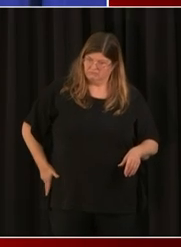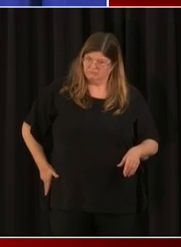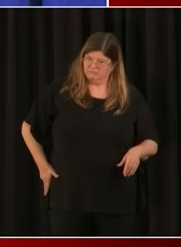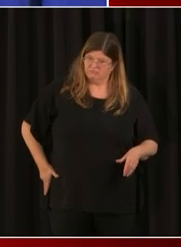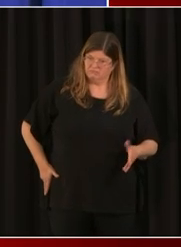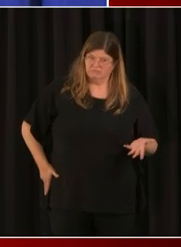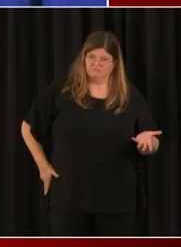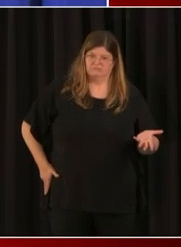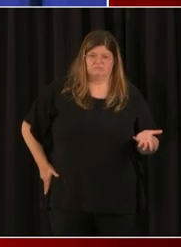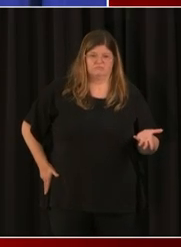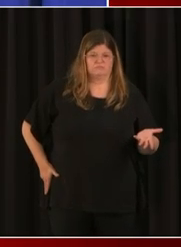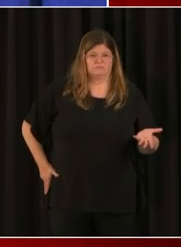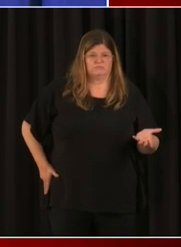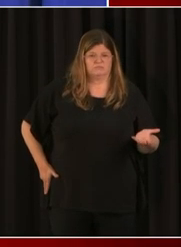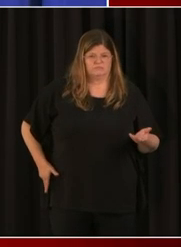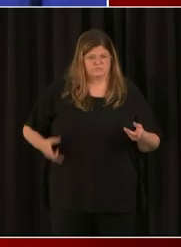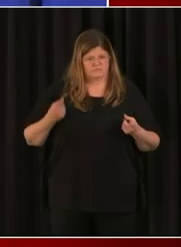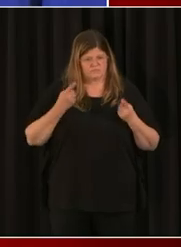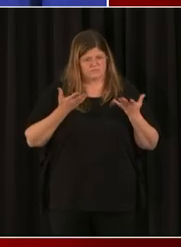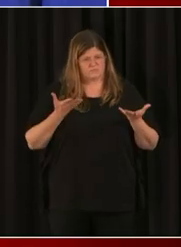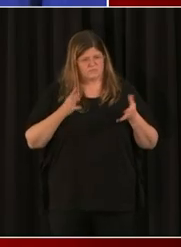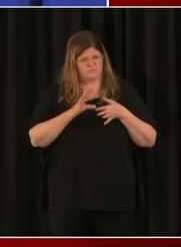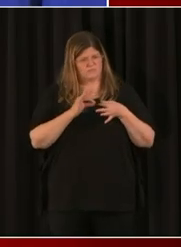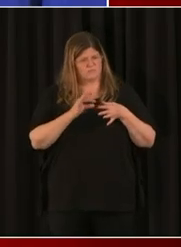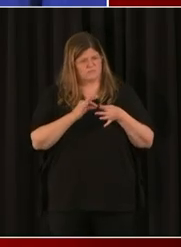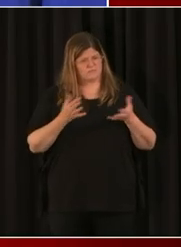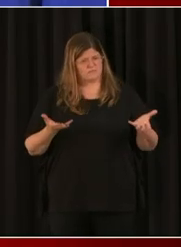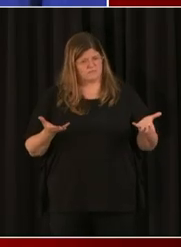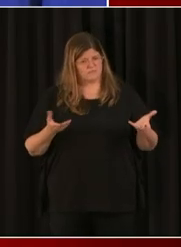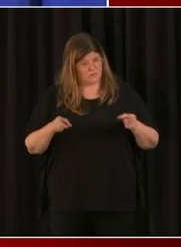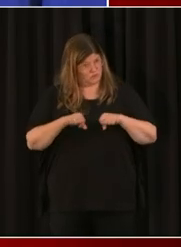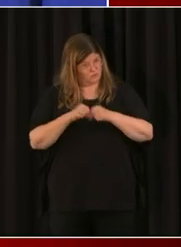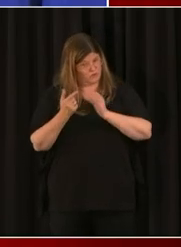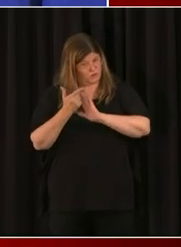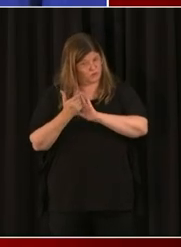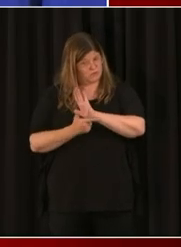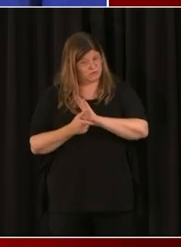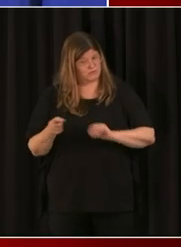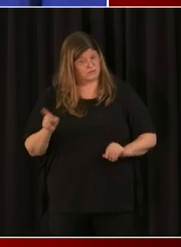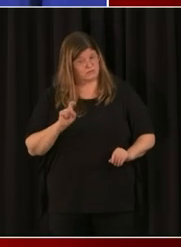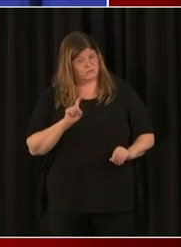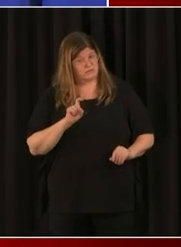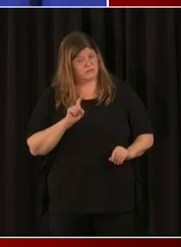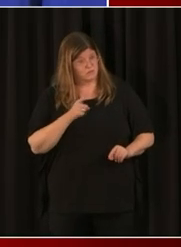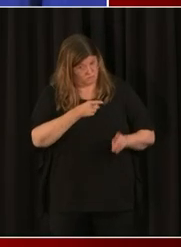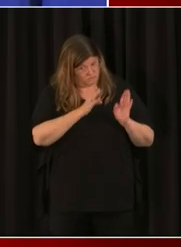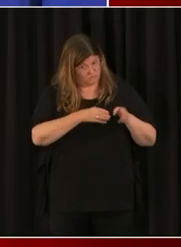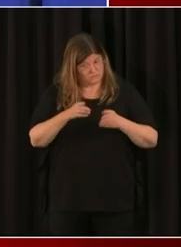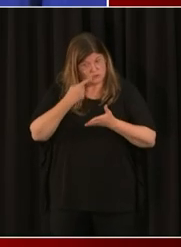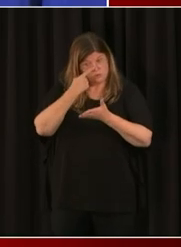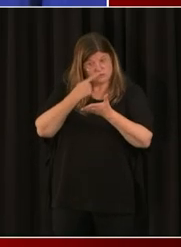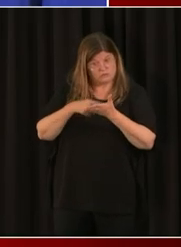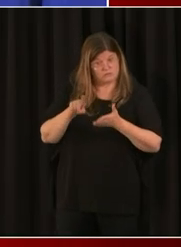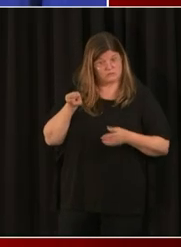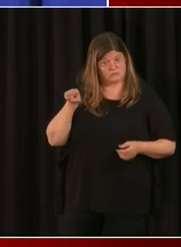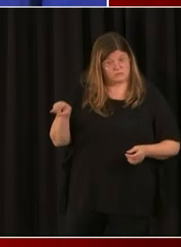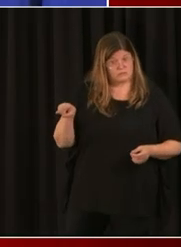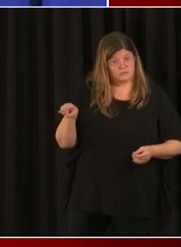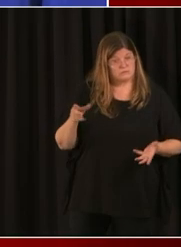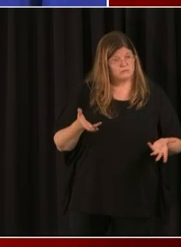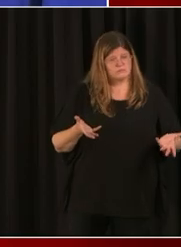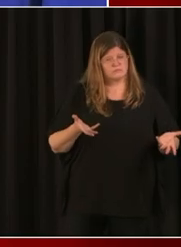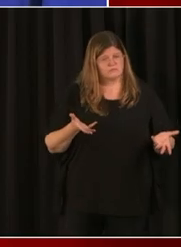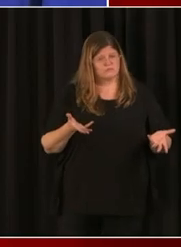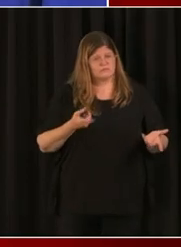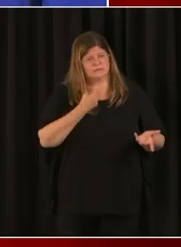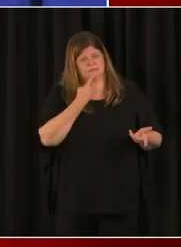gun concealed. And I'm just wondering what your message to her is. Is she breaking the law? Do you plan to investigate this? What can you tell us about this?